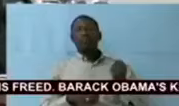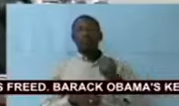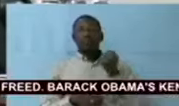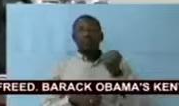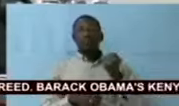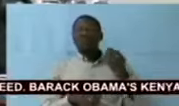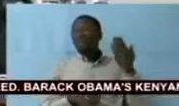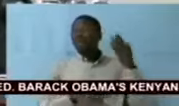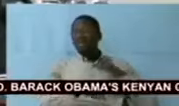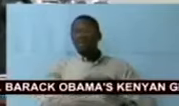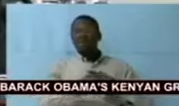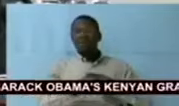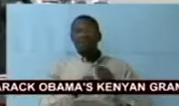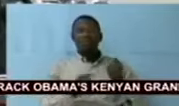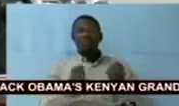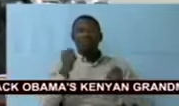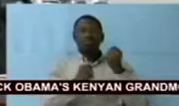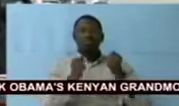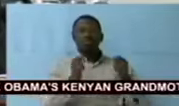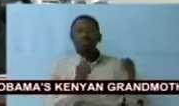it was shaking at the back.